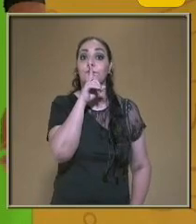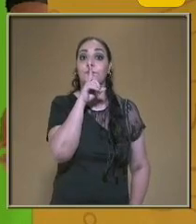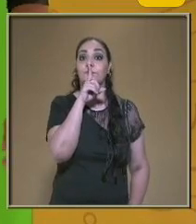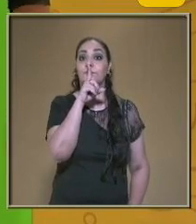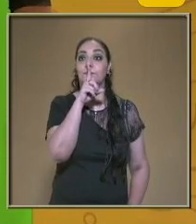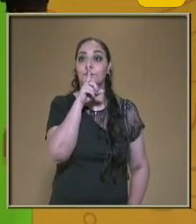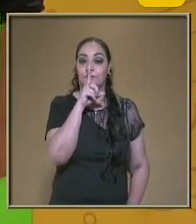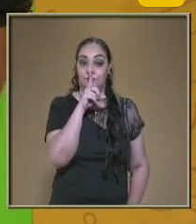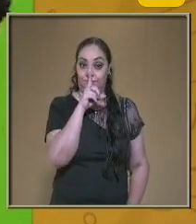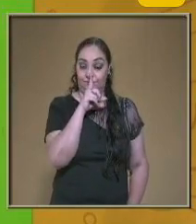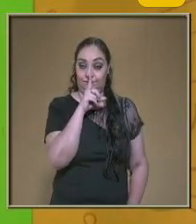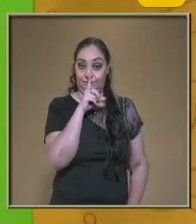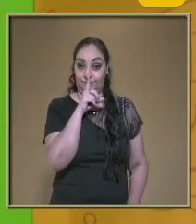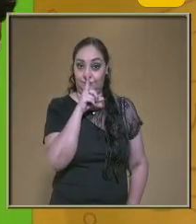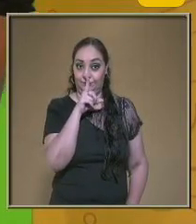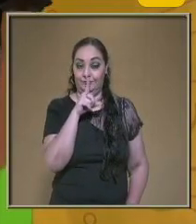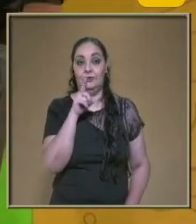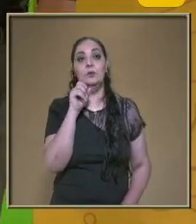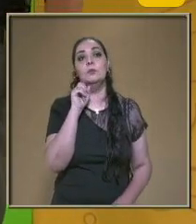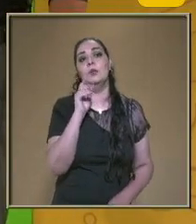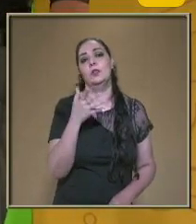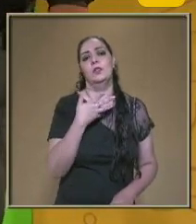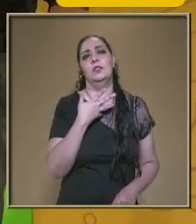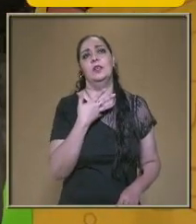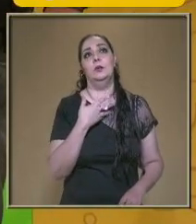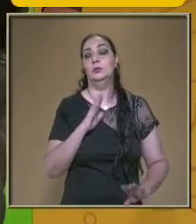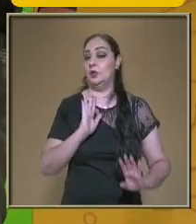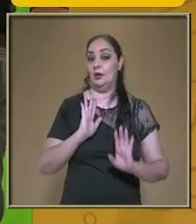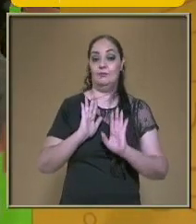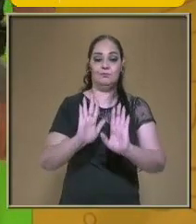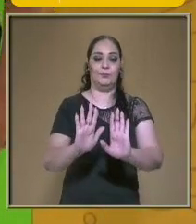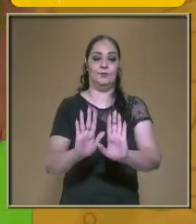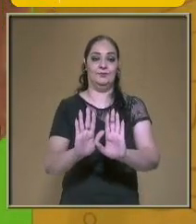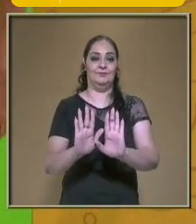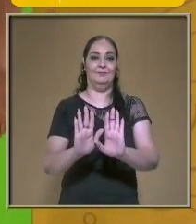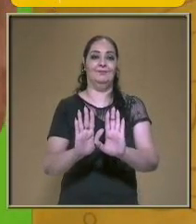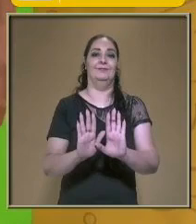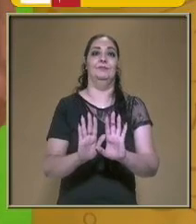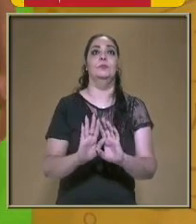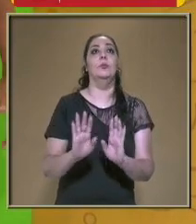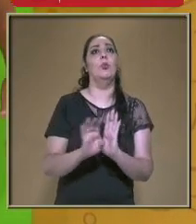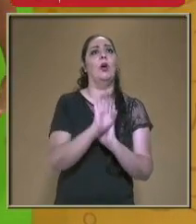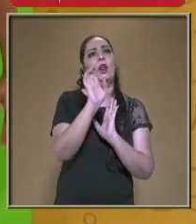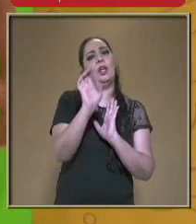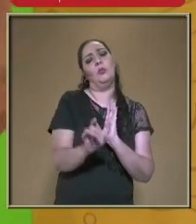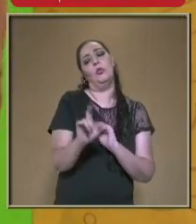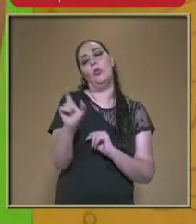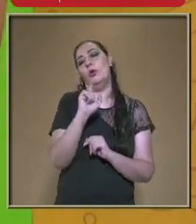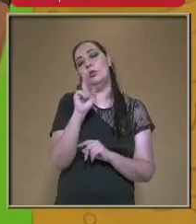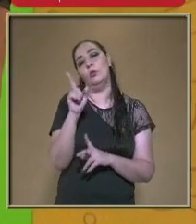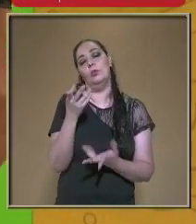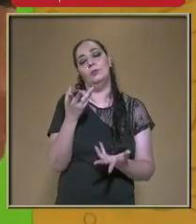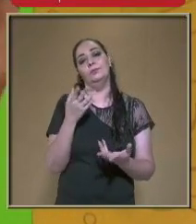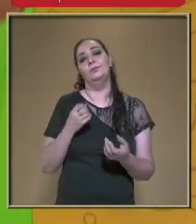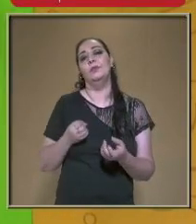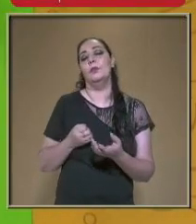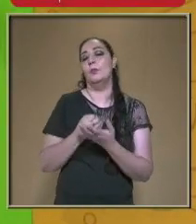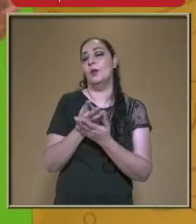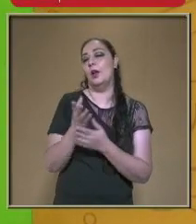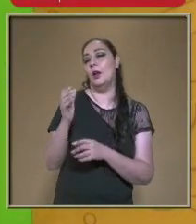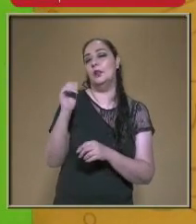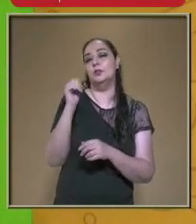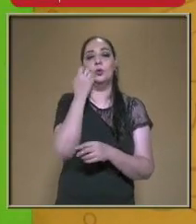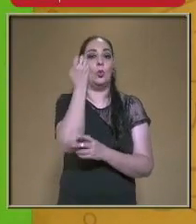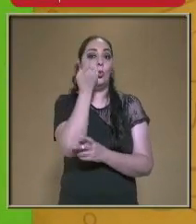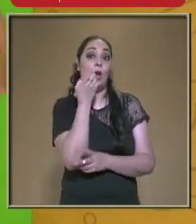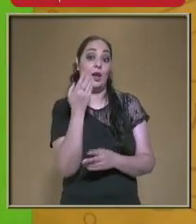Keep silence, okay? Then we got staff only, okay? For example, when you used to go to school before